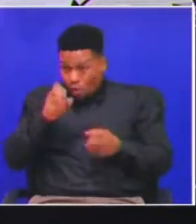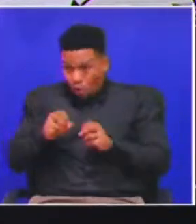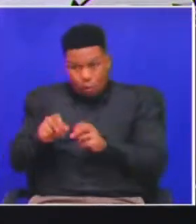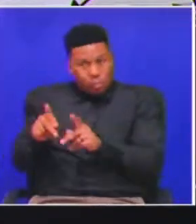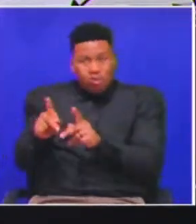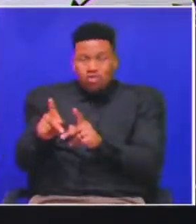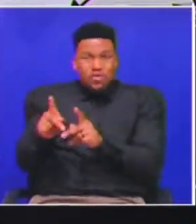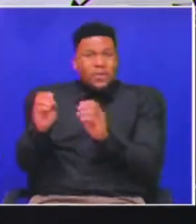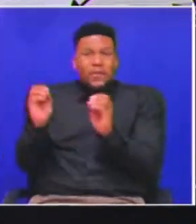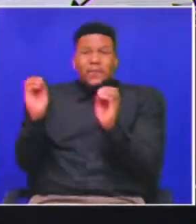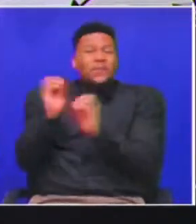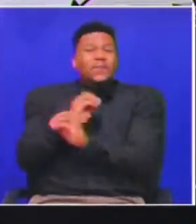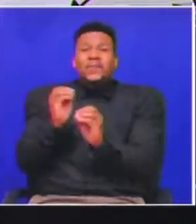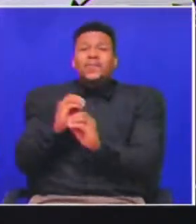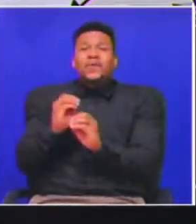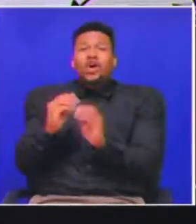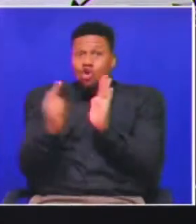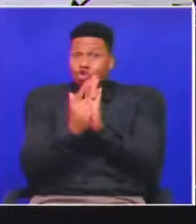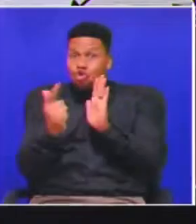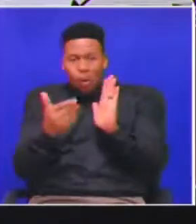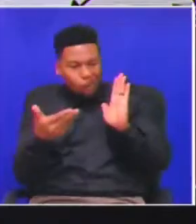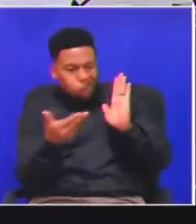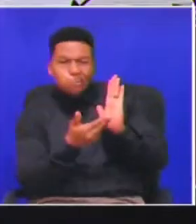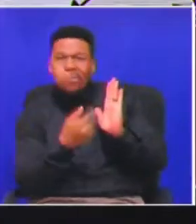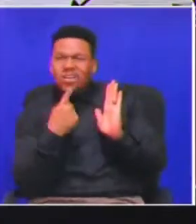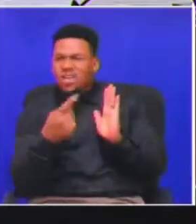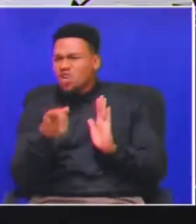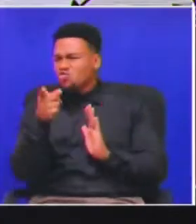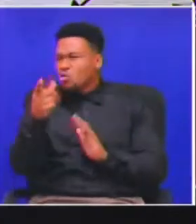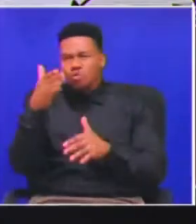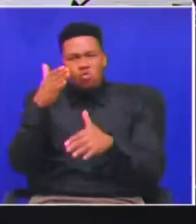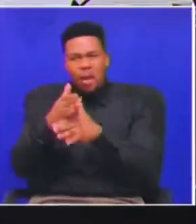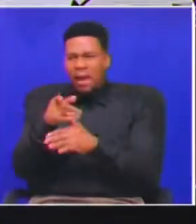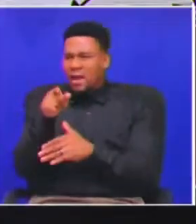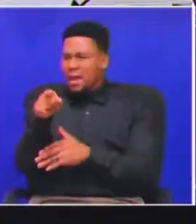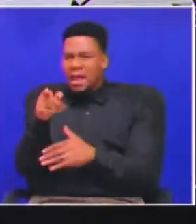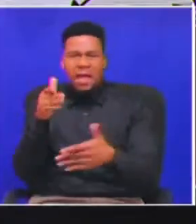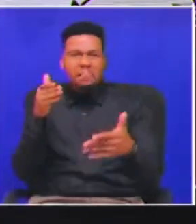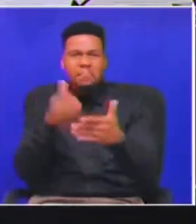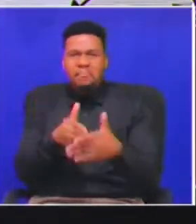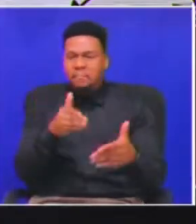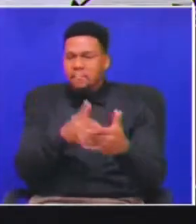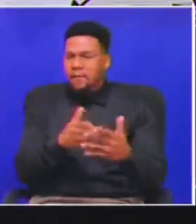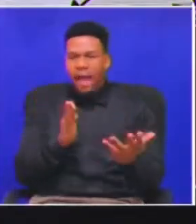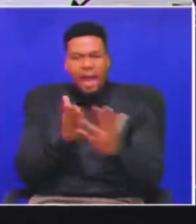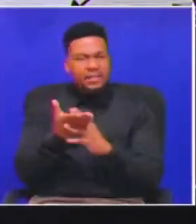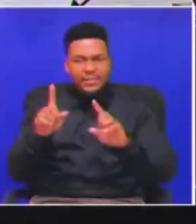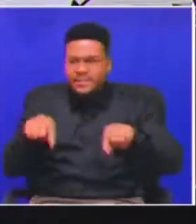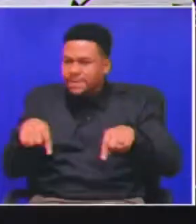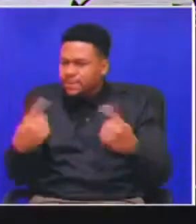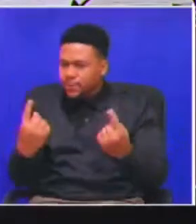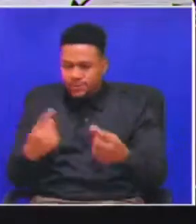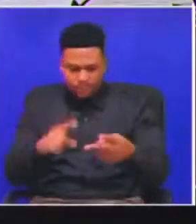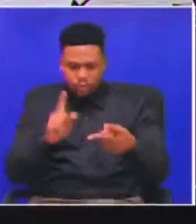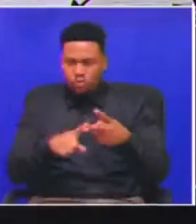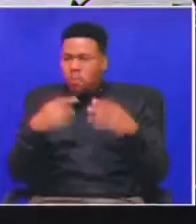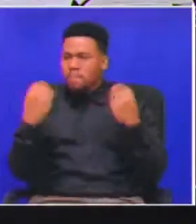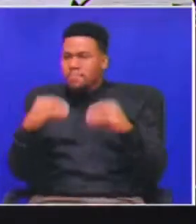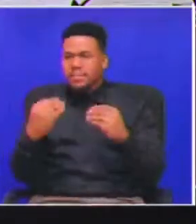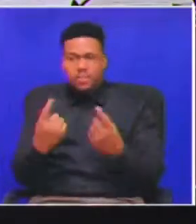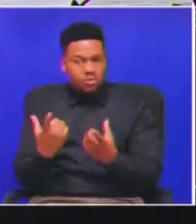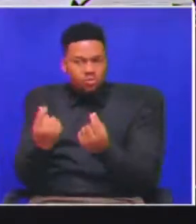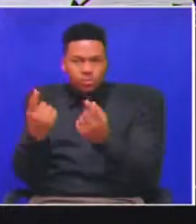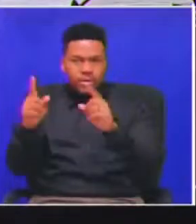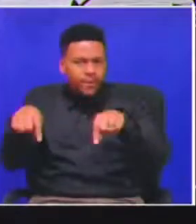you may not get into this job. You may not do business in this place. So I often